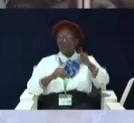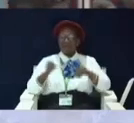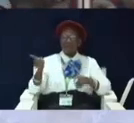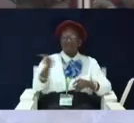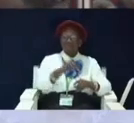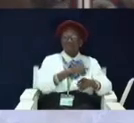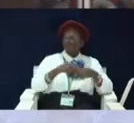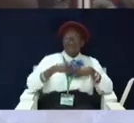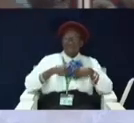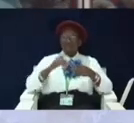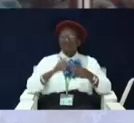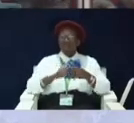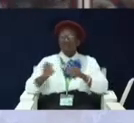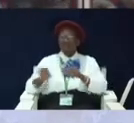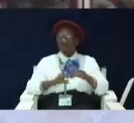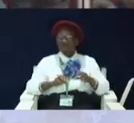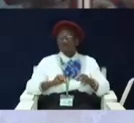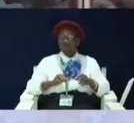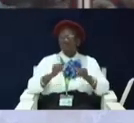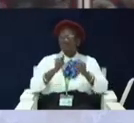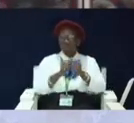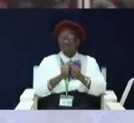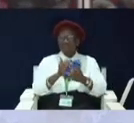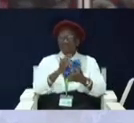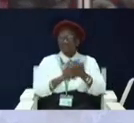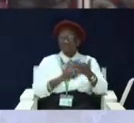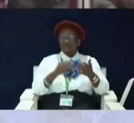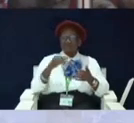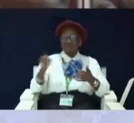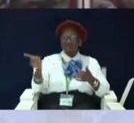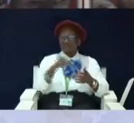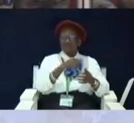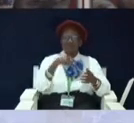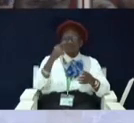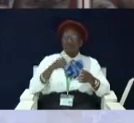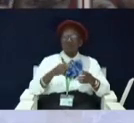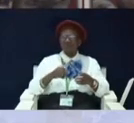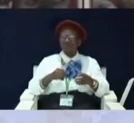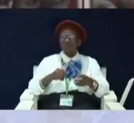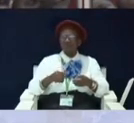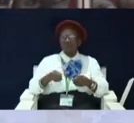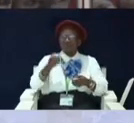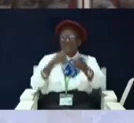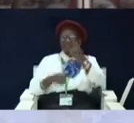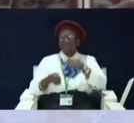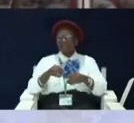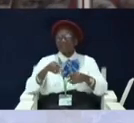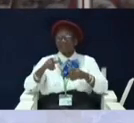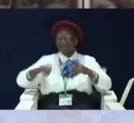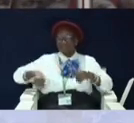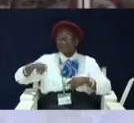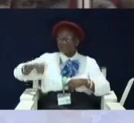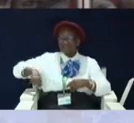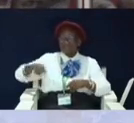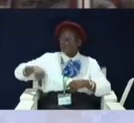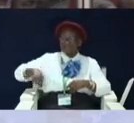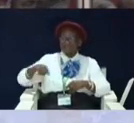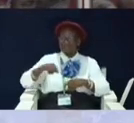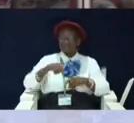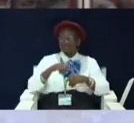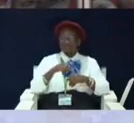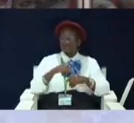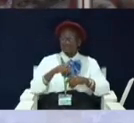with some of you who probably came late. Akoko ani lati se oni lati se pelu eyin die ti boya ti e pe